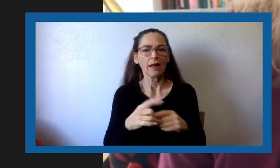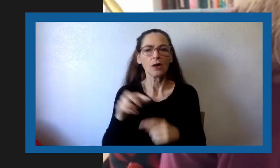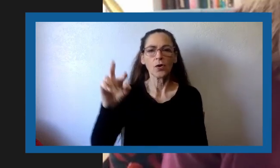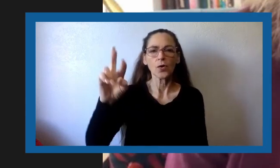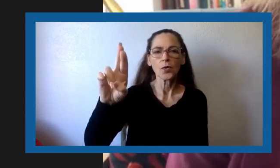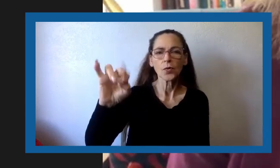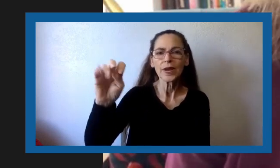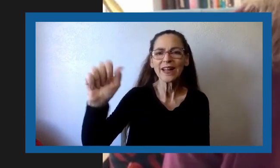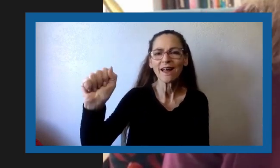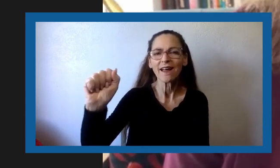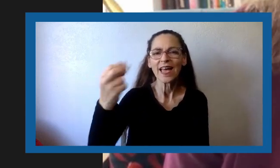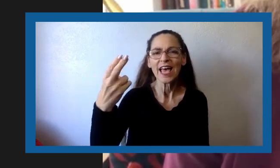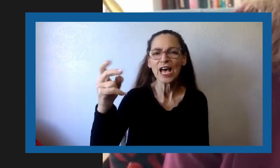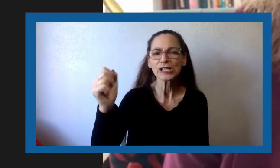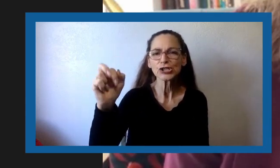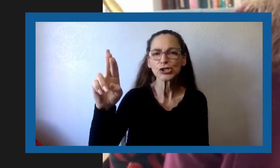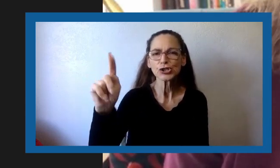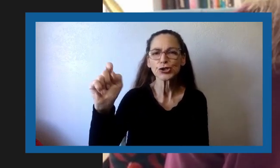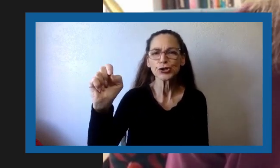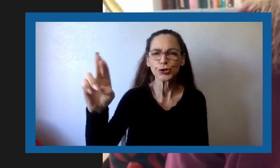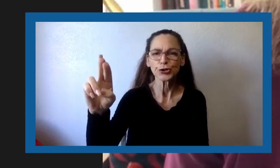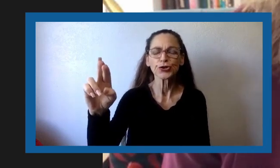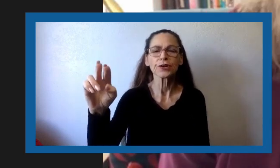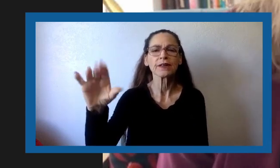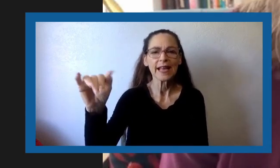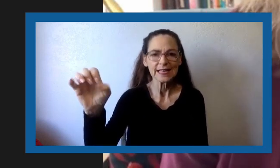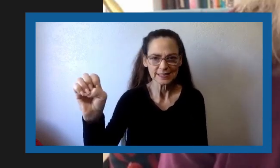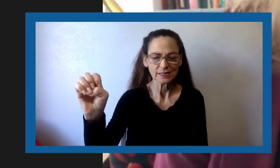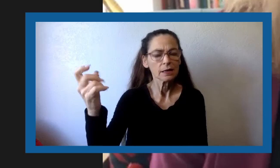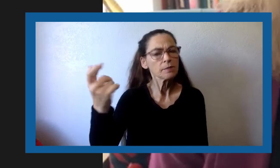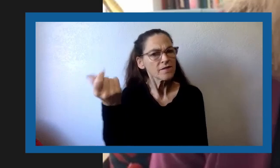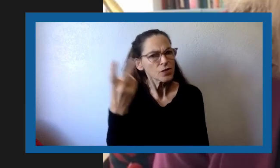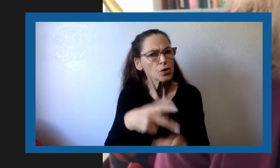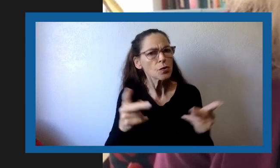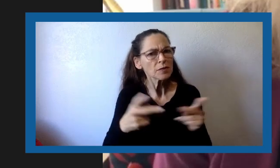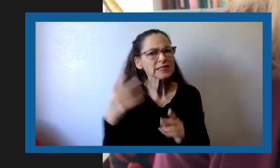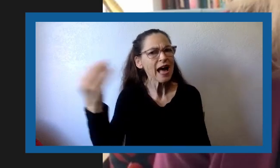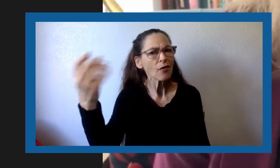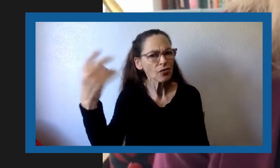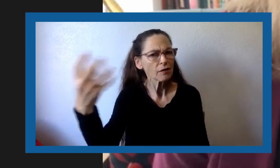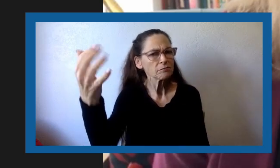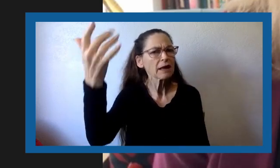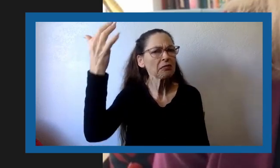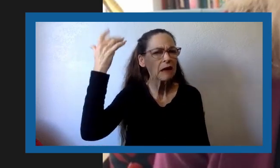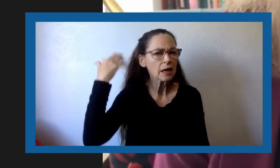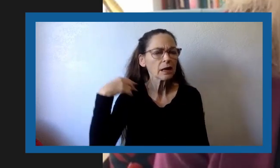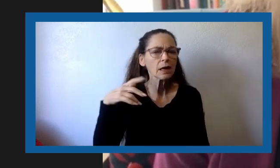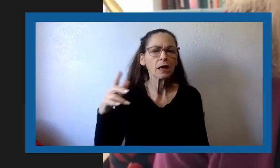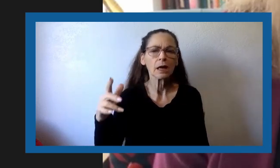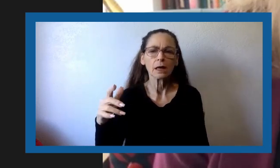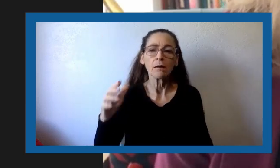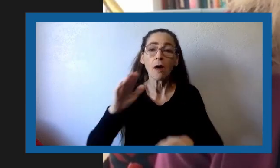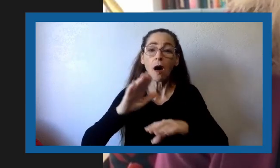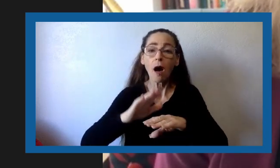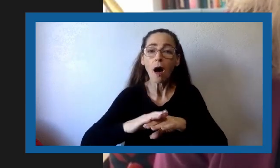Hestard case itself. There were a couple of places out there at the time, primarily